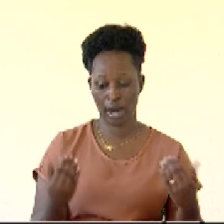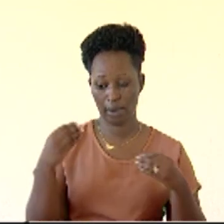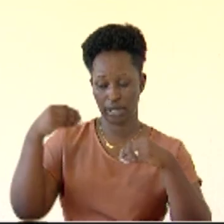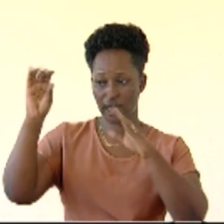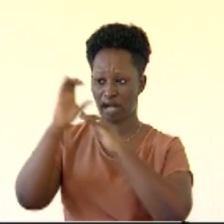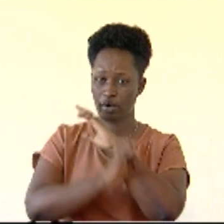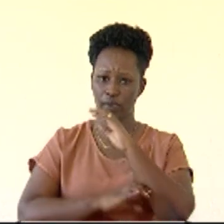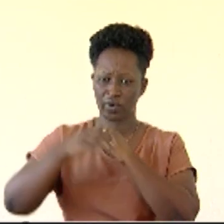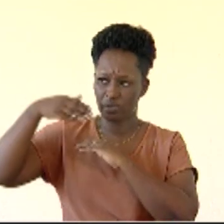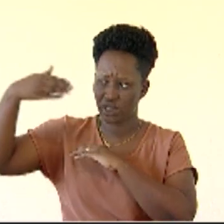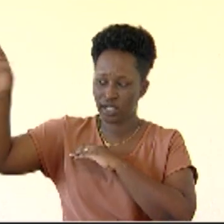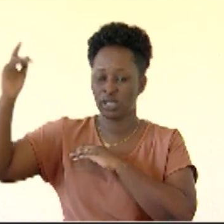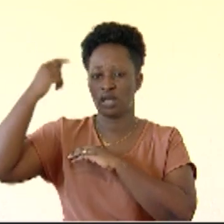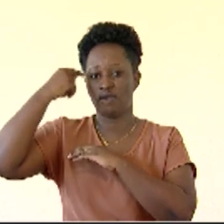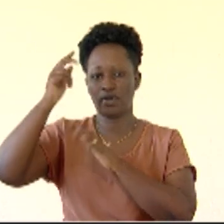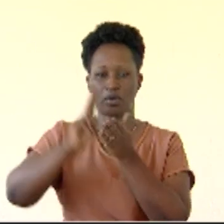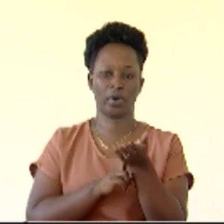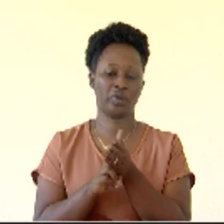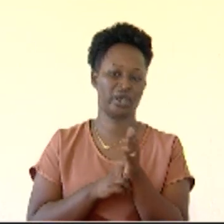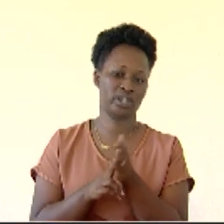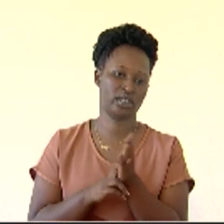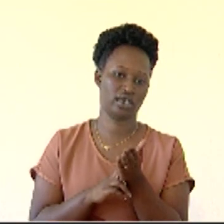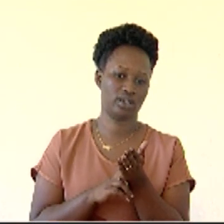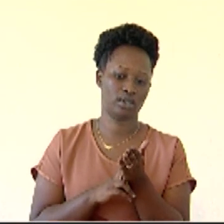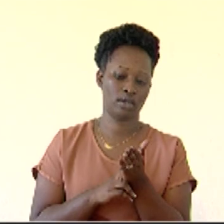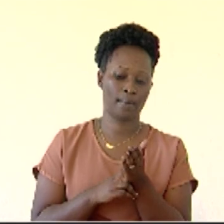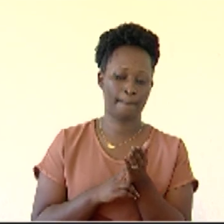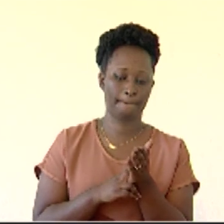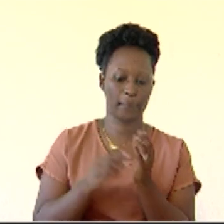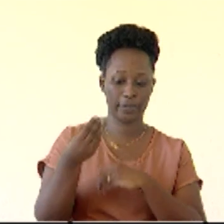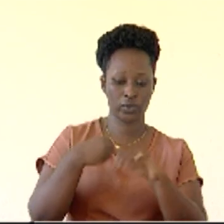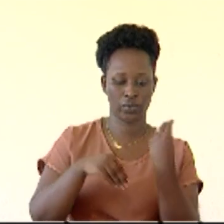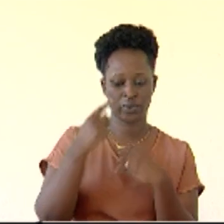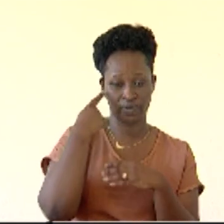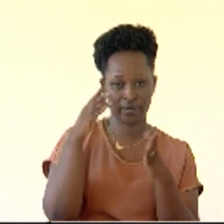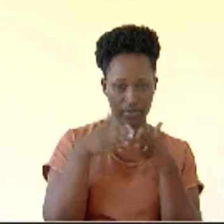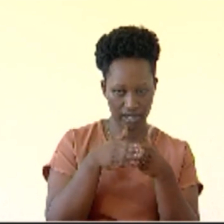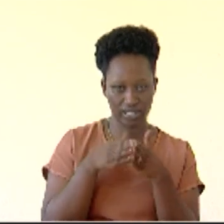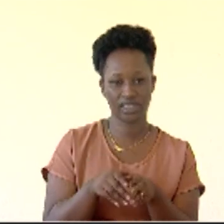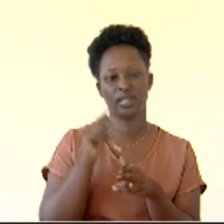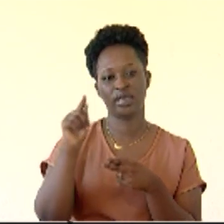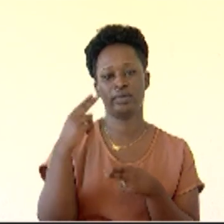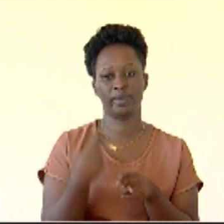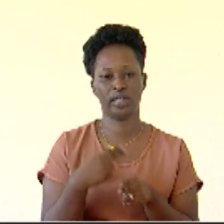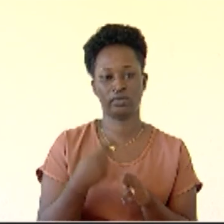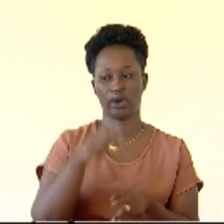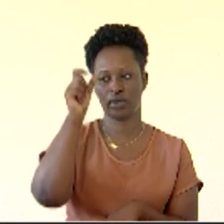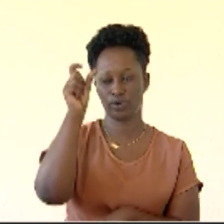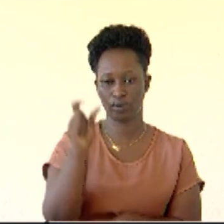purpose of sexual exploitation, and this is part of human trafficking. You know it very well. Sexual